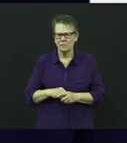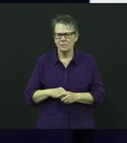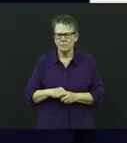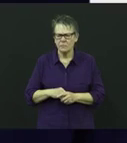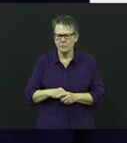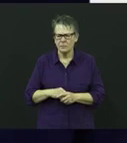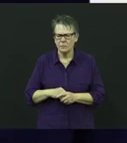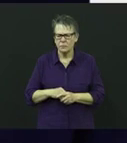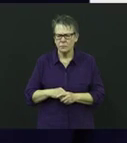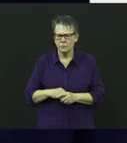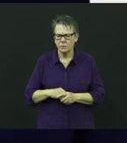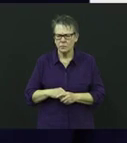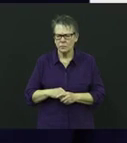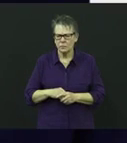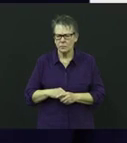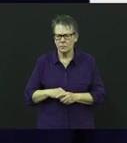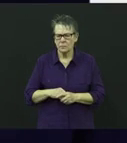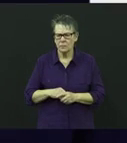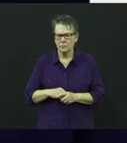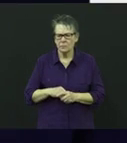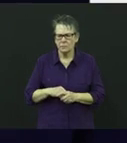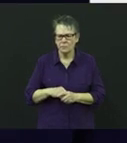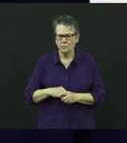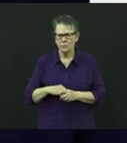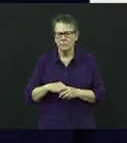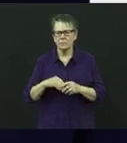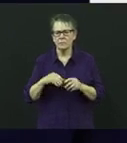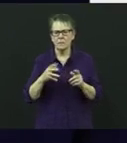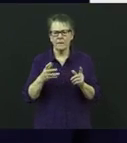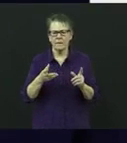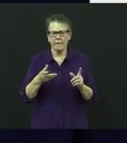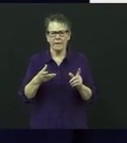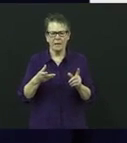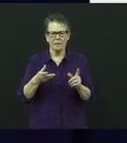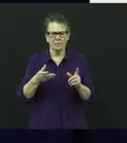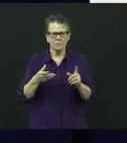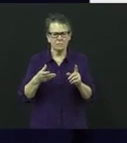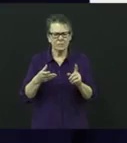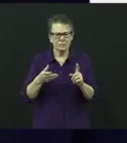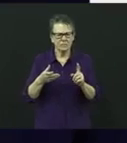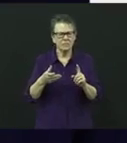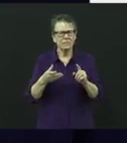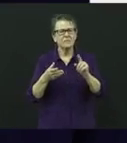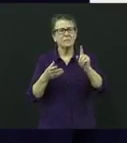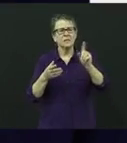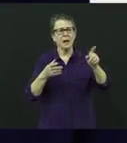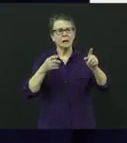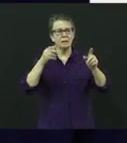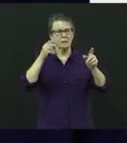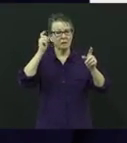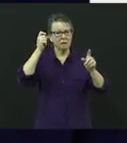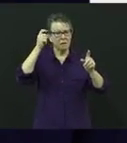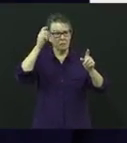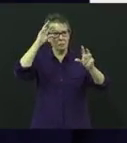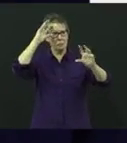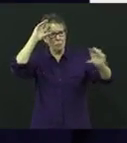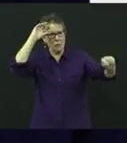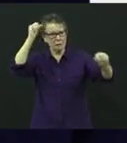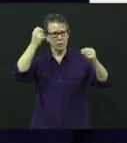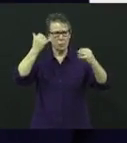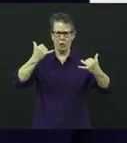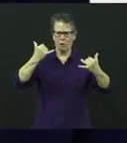to non-essential jobs? 2 weeks, 3 weeks, 4 weeks, 2 months, when it's all gone? Could you address that, please?